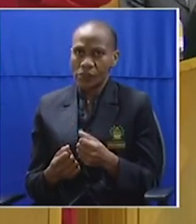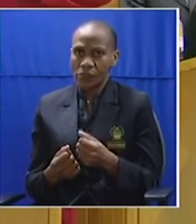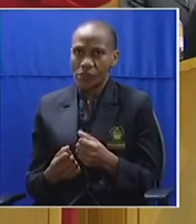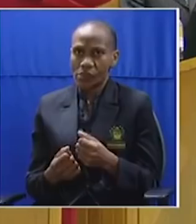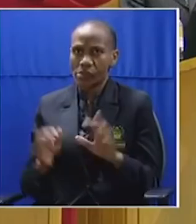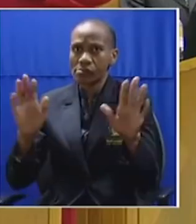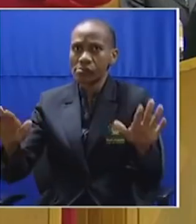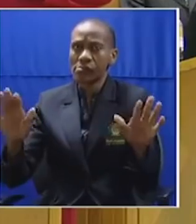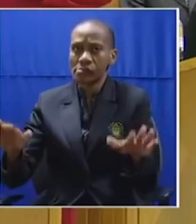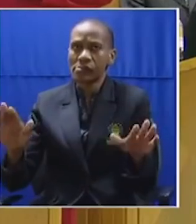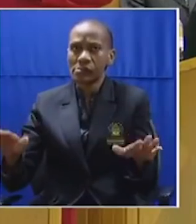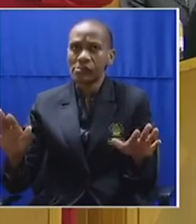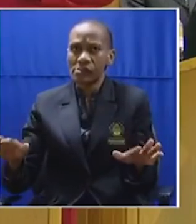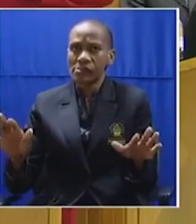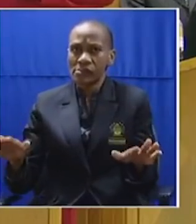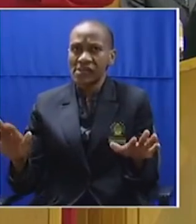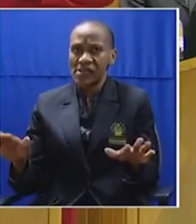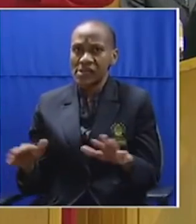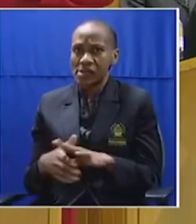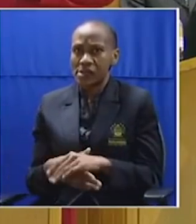Order, honourable members. On a point of order.